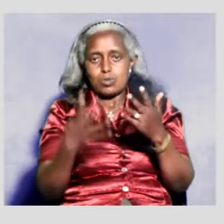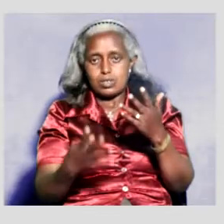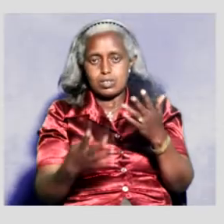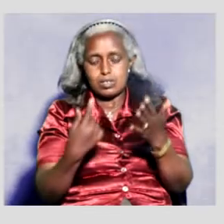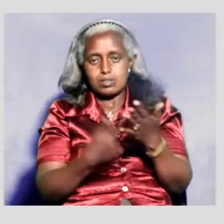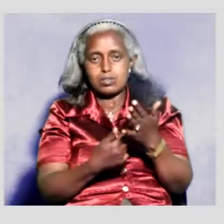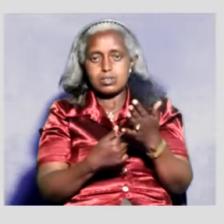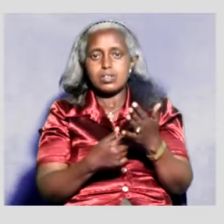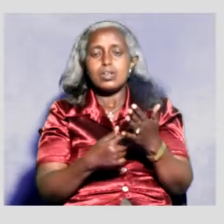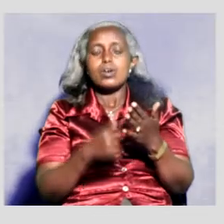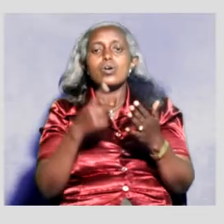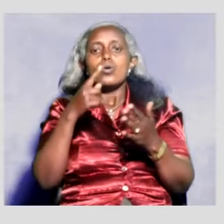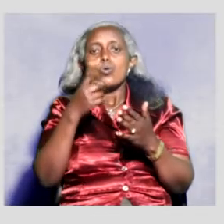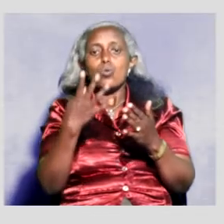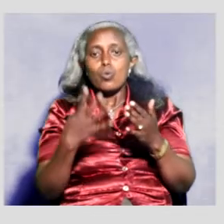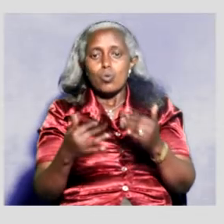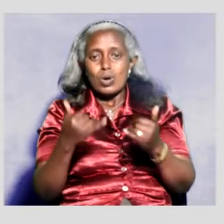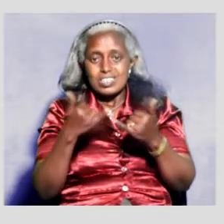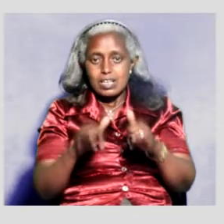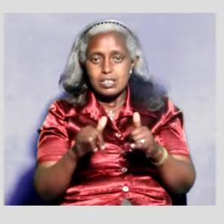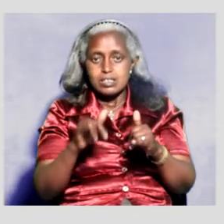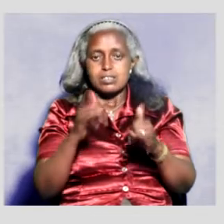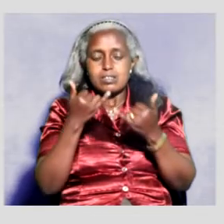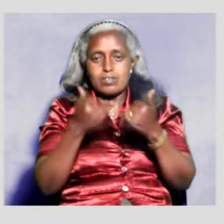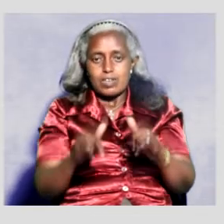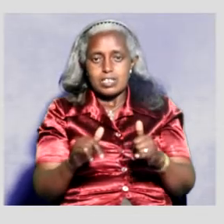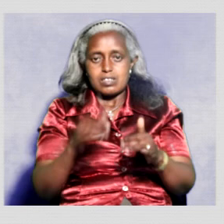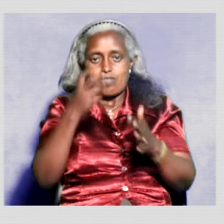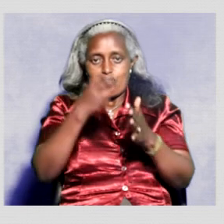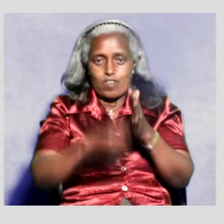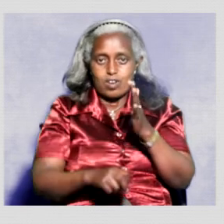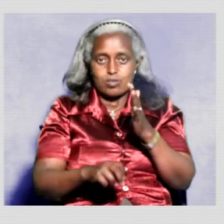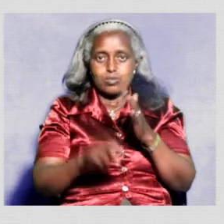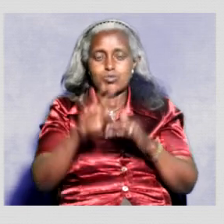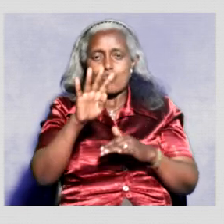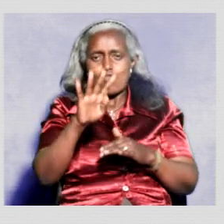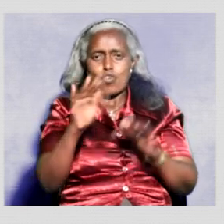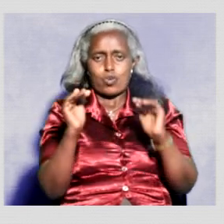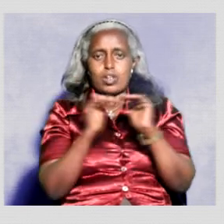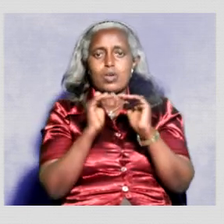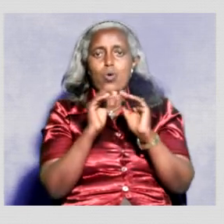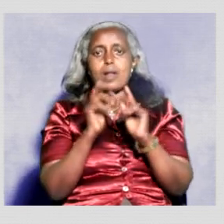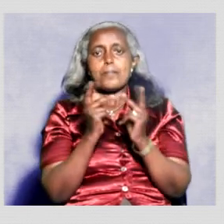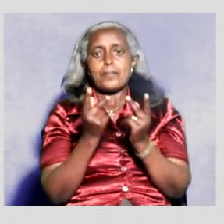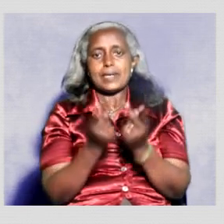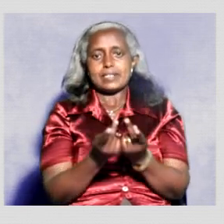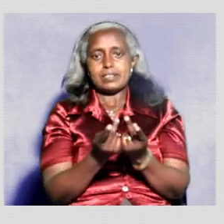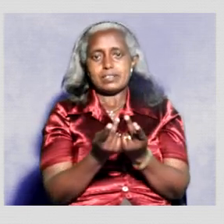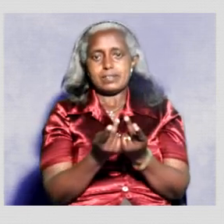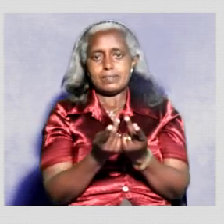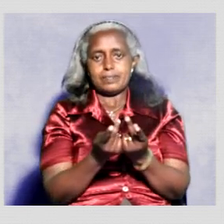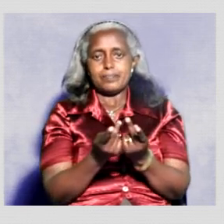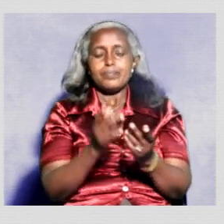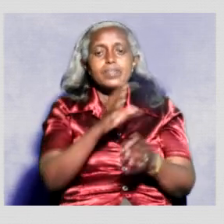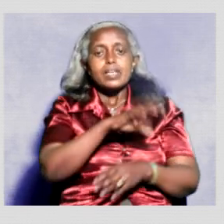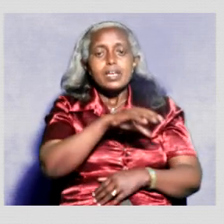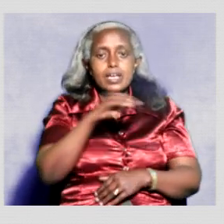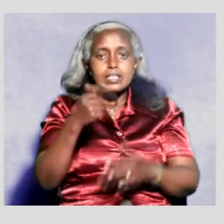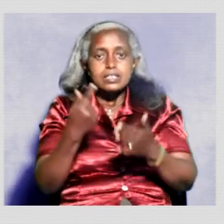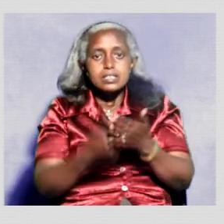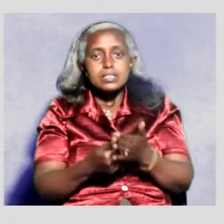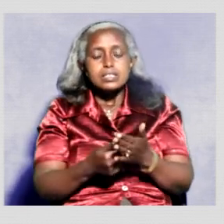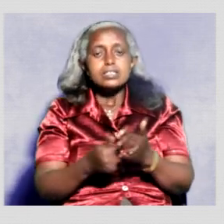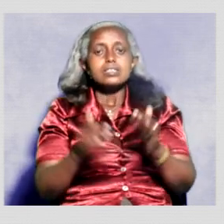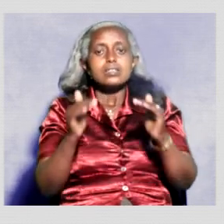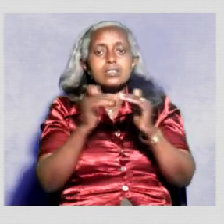So quartiles divides values into four equal parts, and this